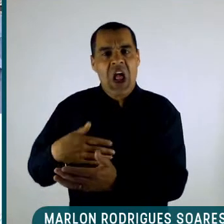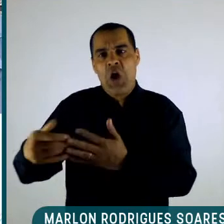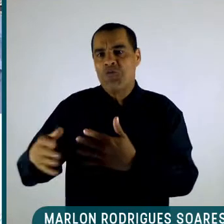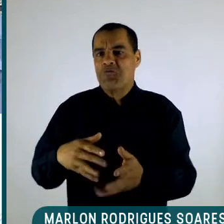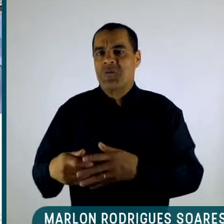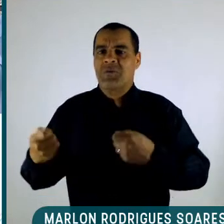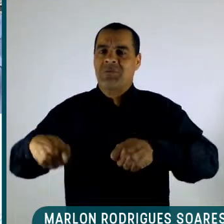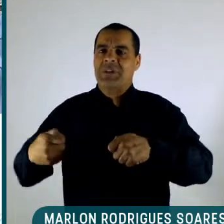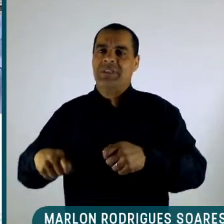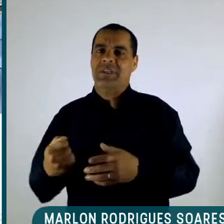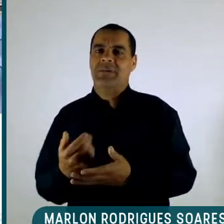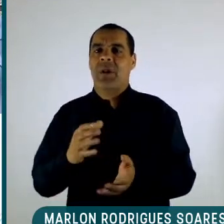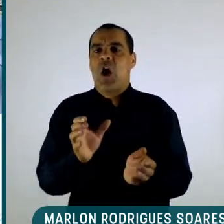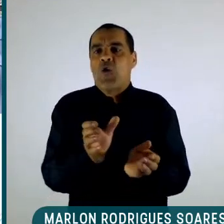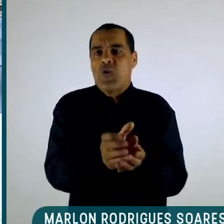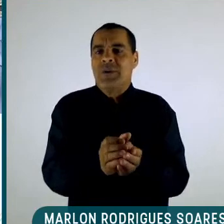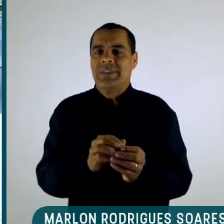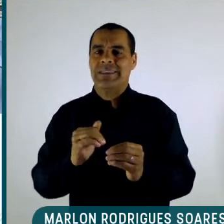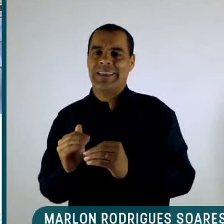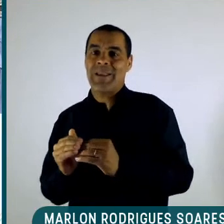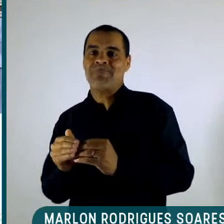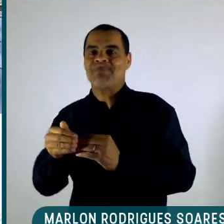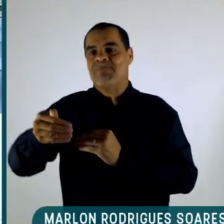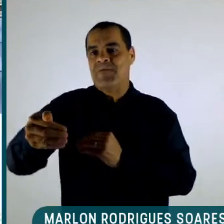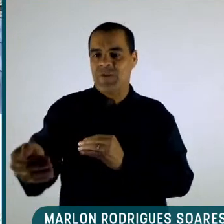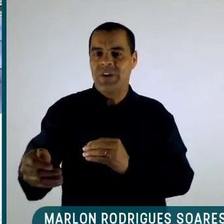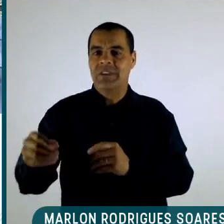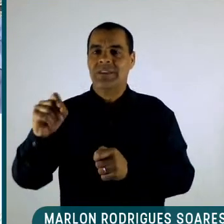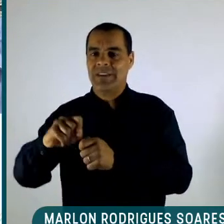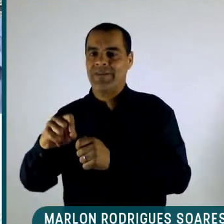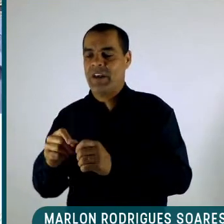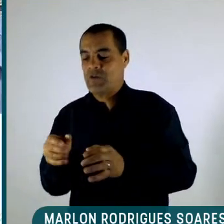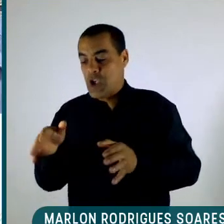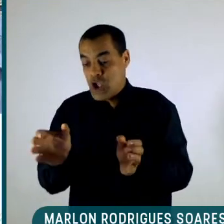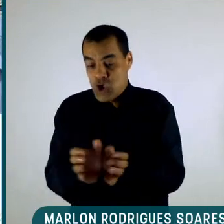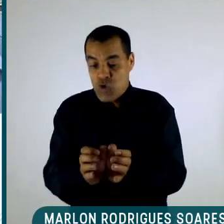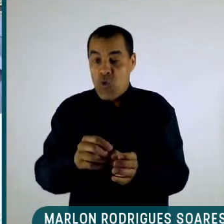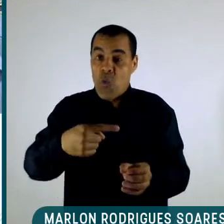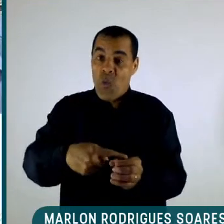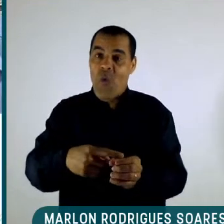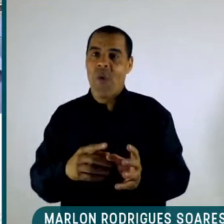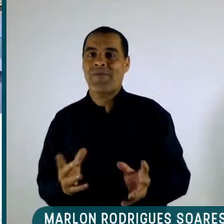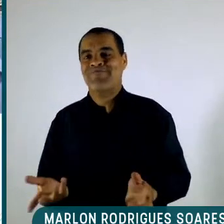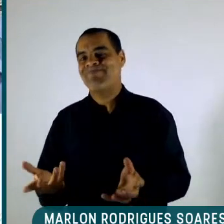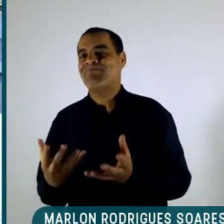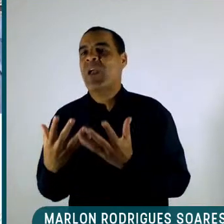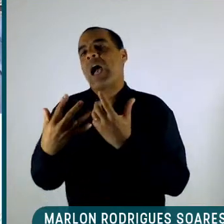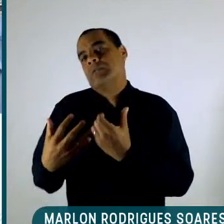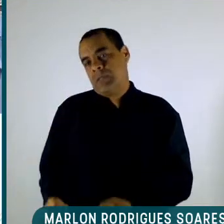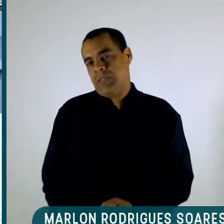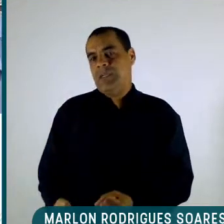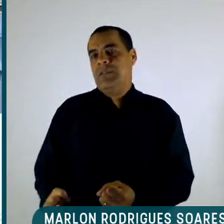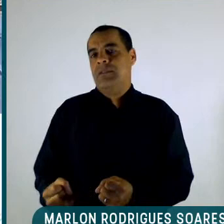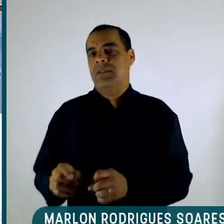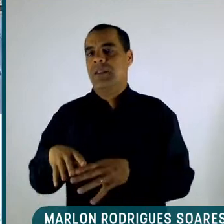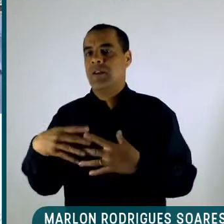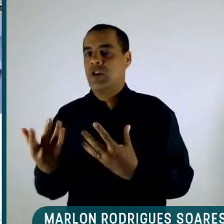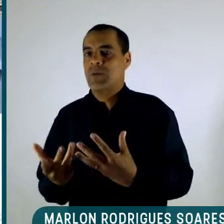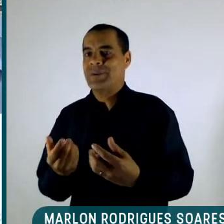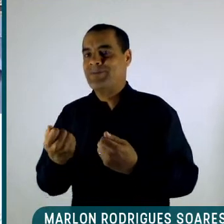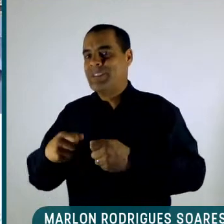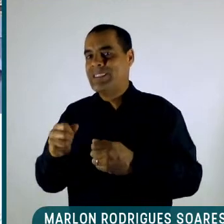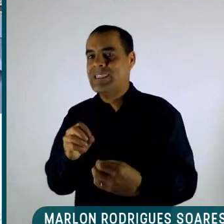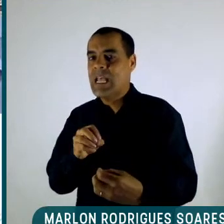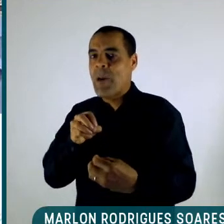and how important the equipment is for the community, this advances and makes the community embrace the process. So I believe